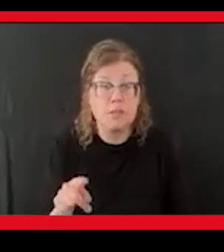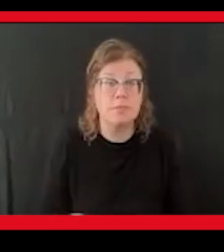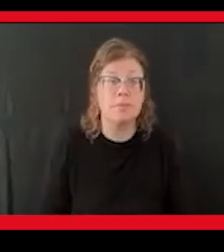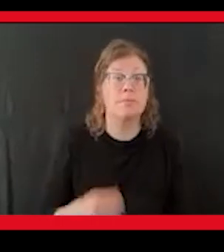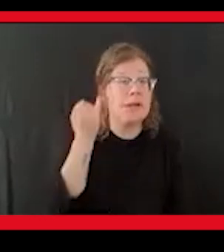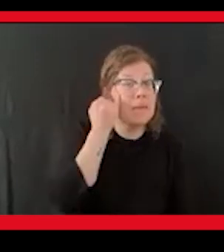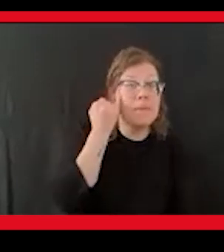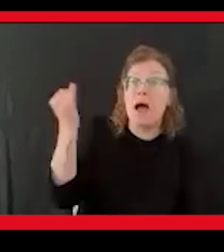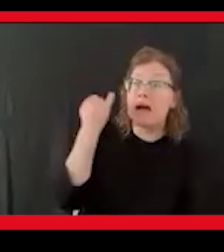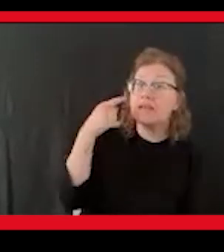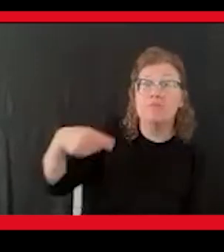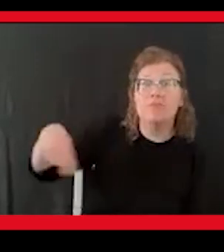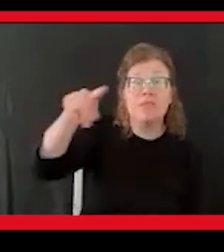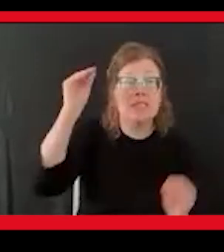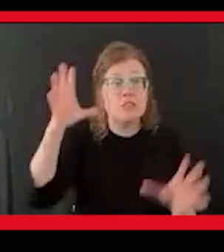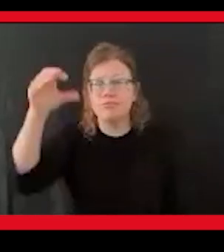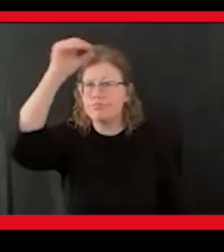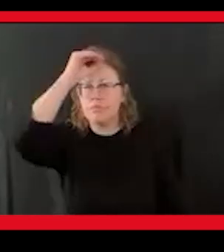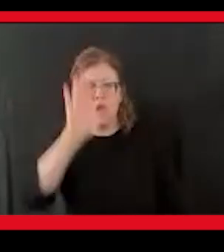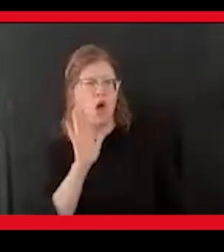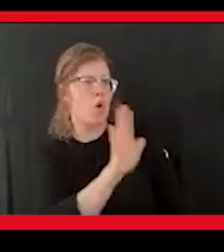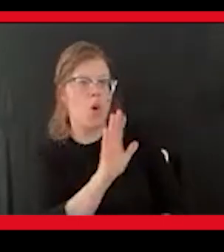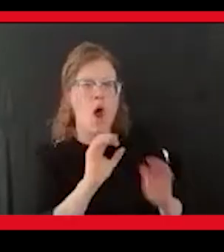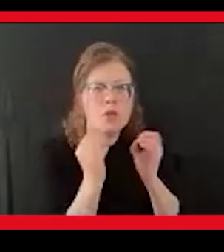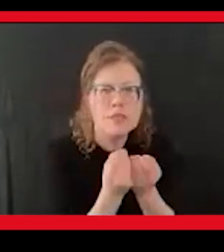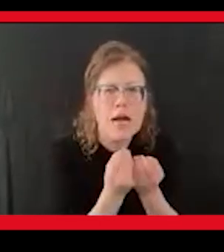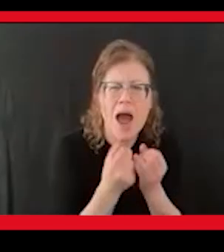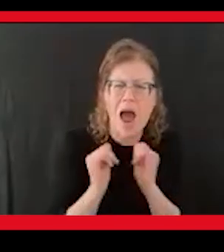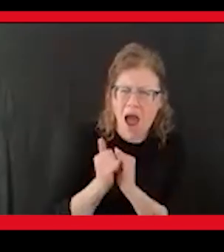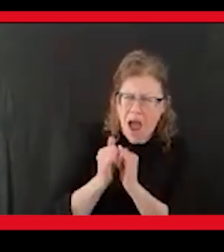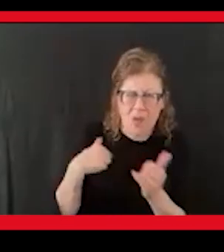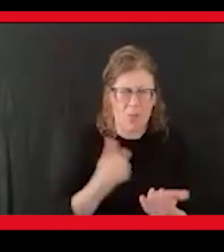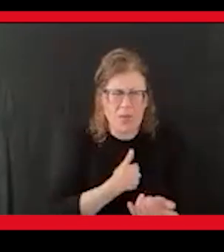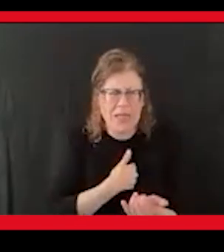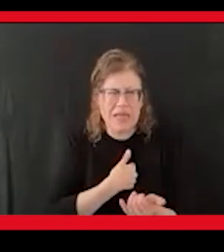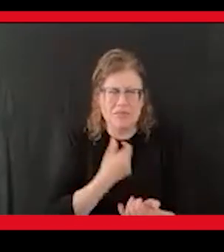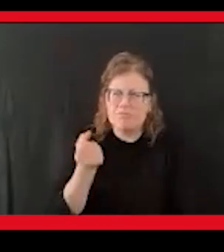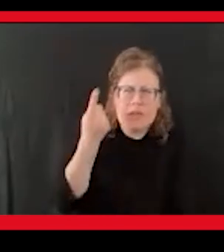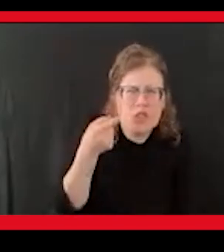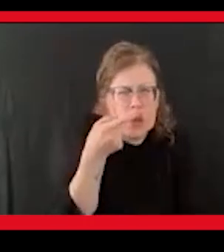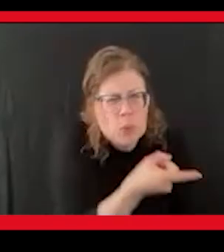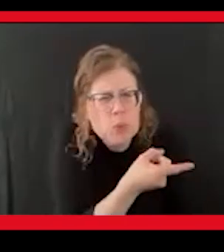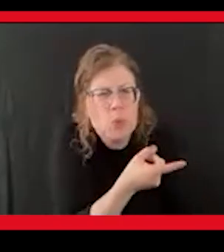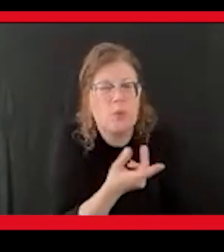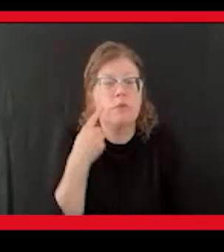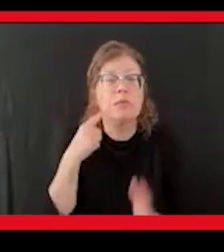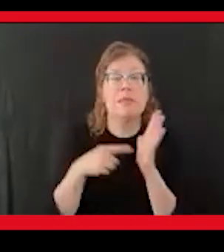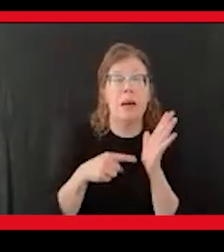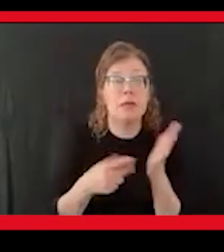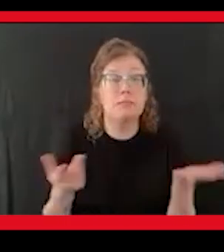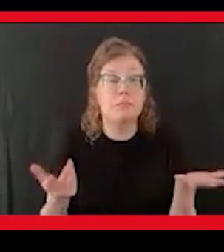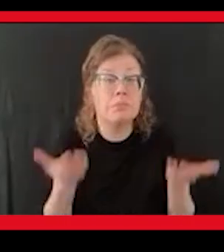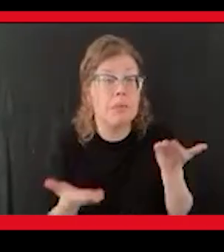For example, if your project is about developing a new play, in the intro, you can share that